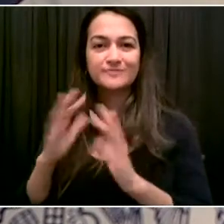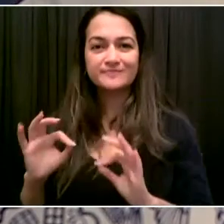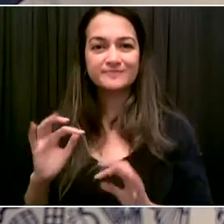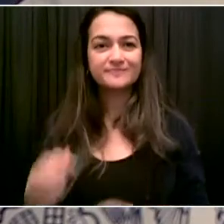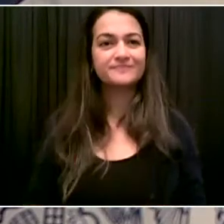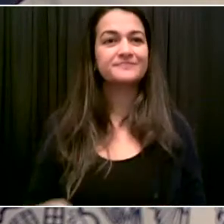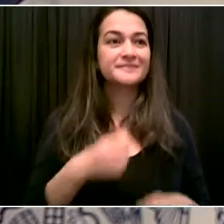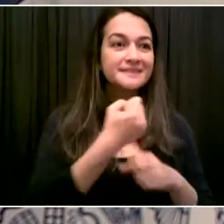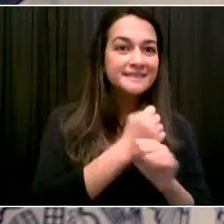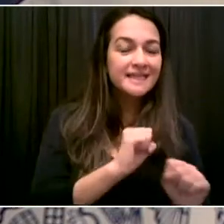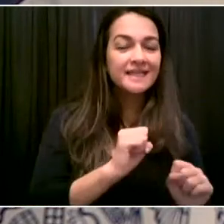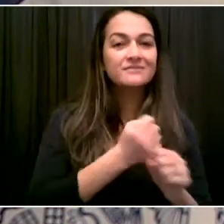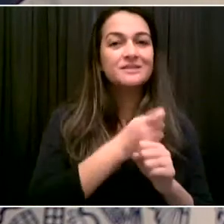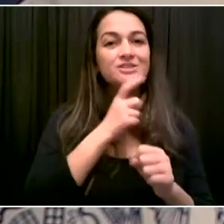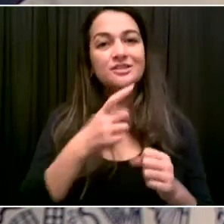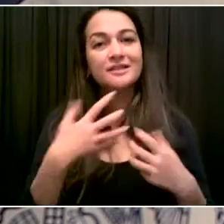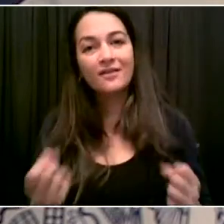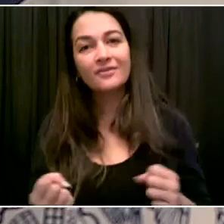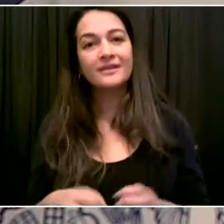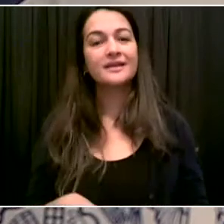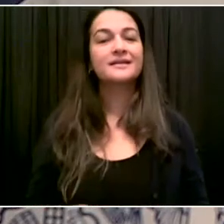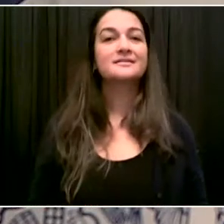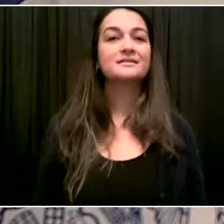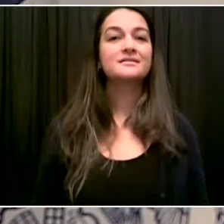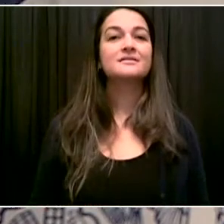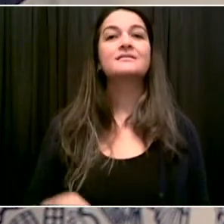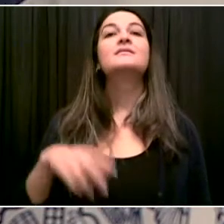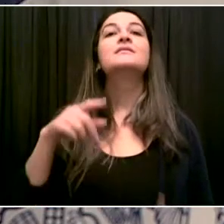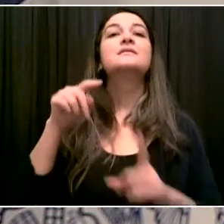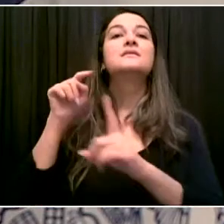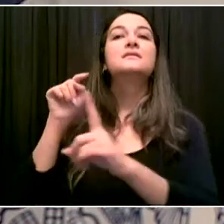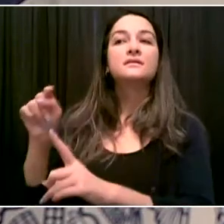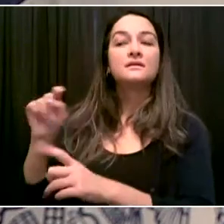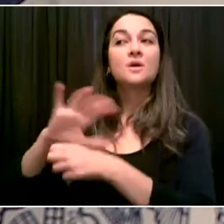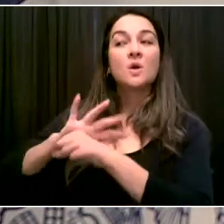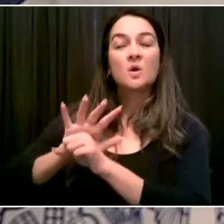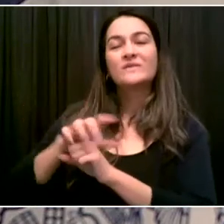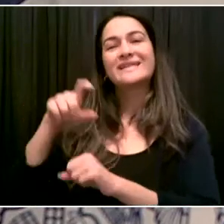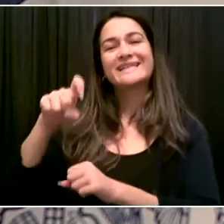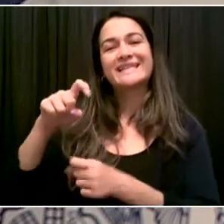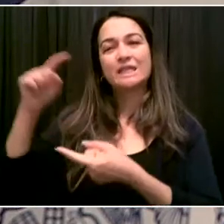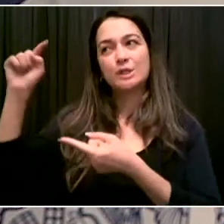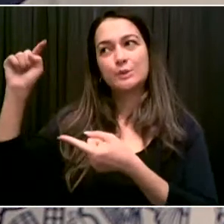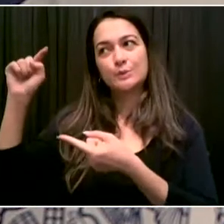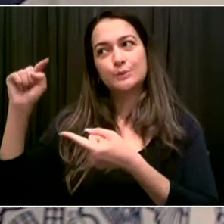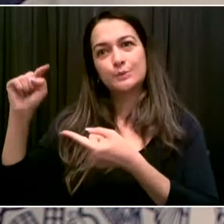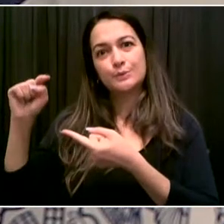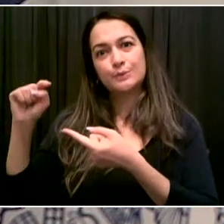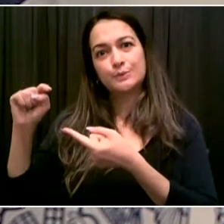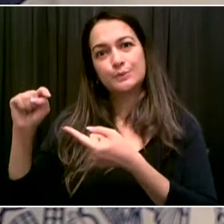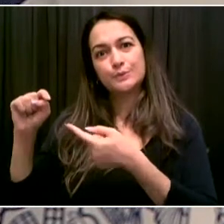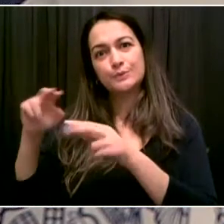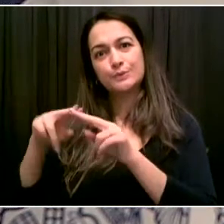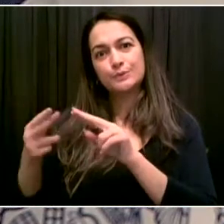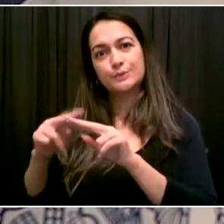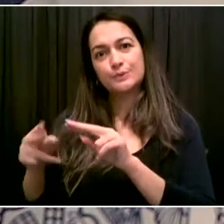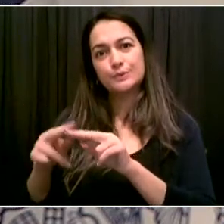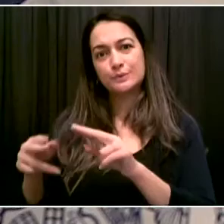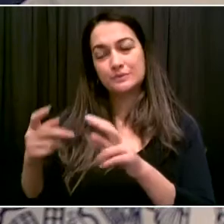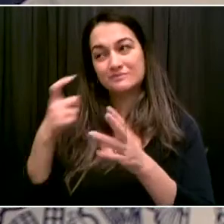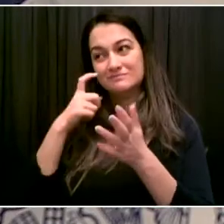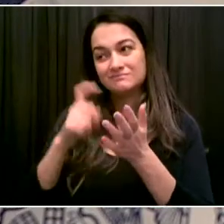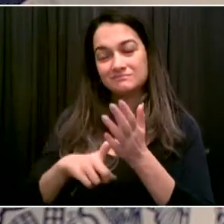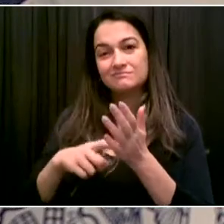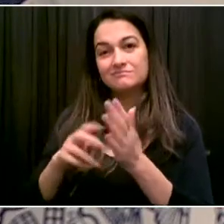made progress because of vaccinations. The city's coming back. We've got to double down on that progress with more and more and more